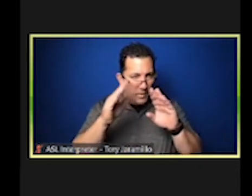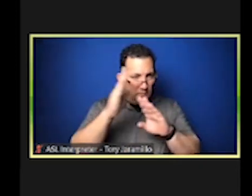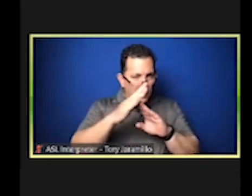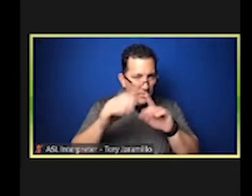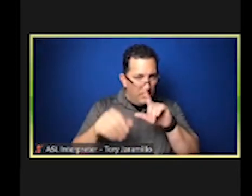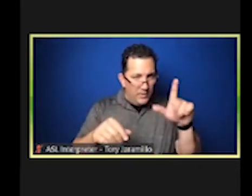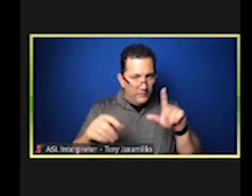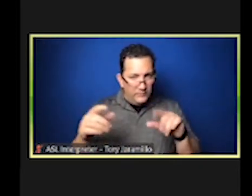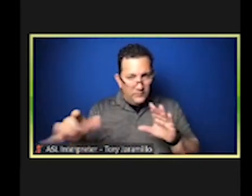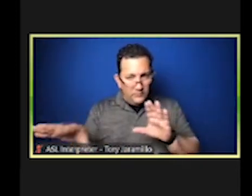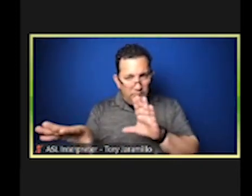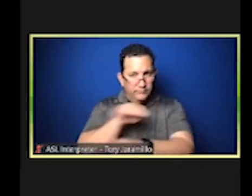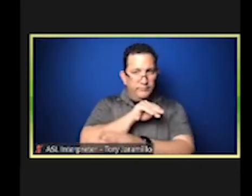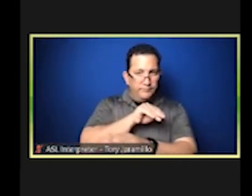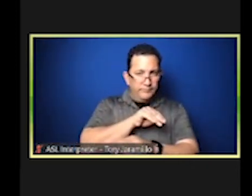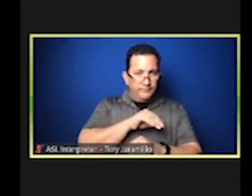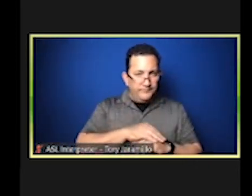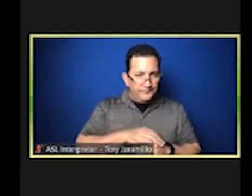corner,